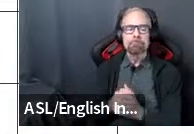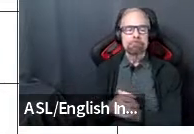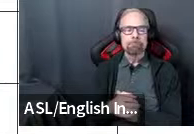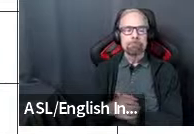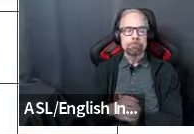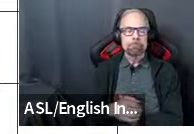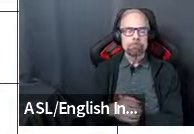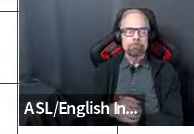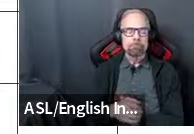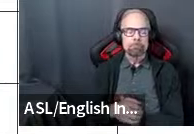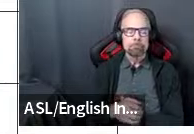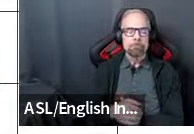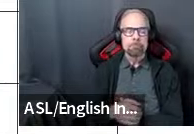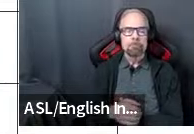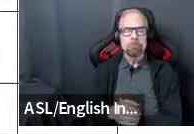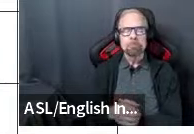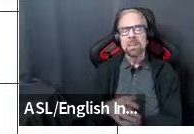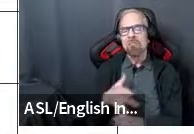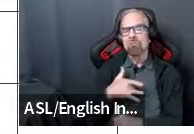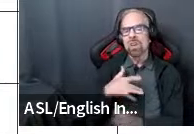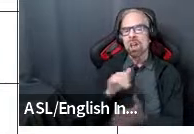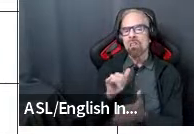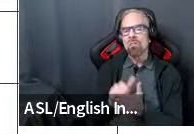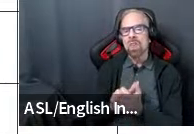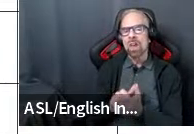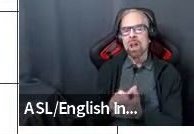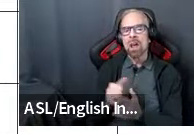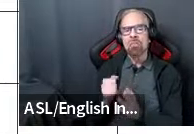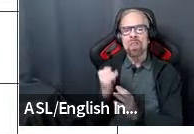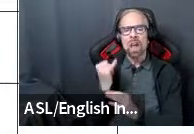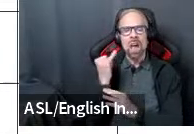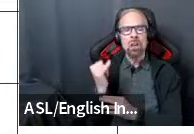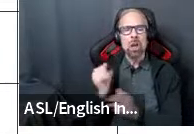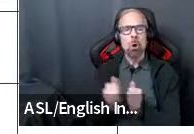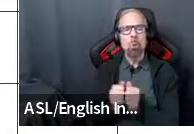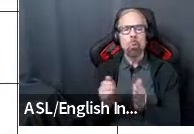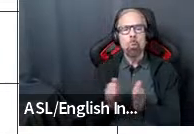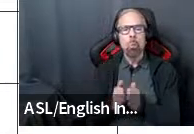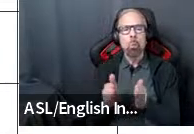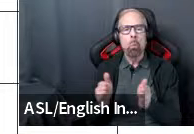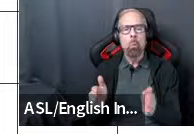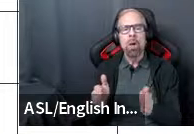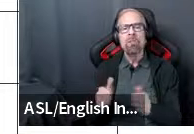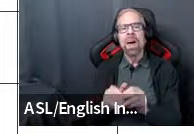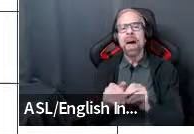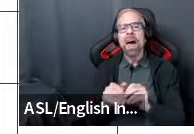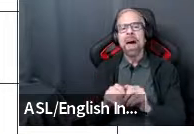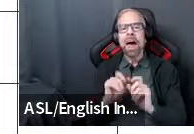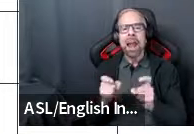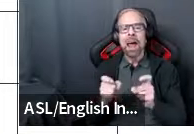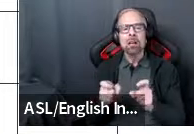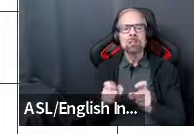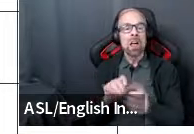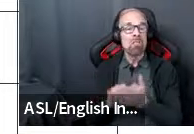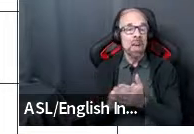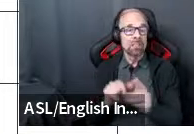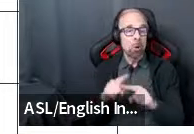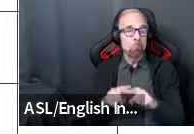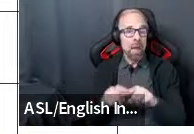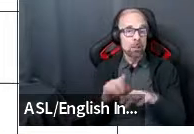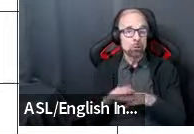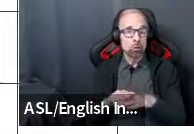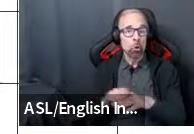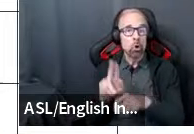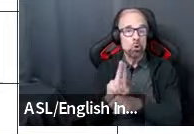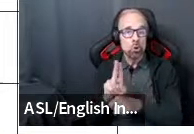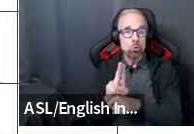Yeah. It feels like the idea of width allocation that's responsive to usage. Yeah. That makes sense in